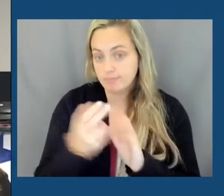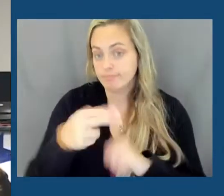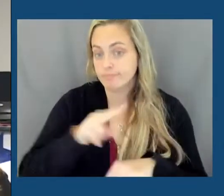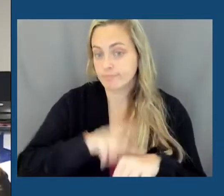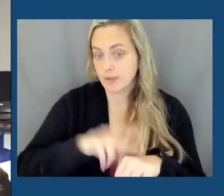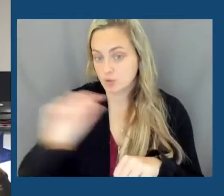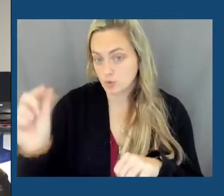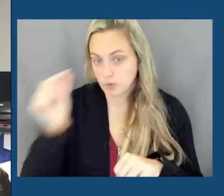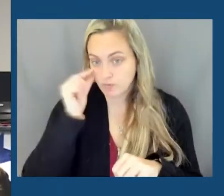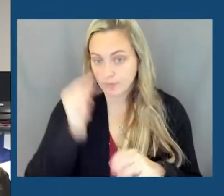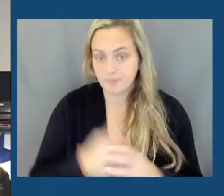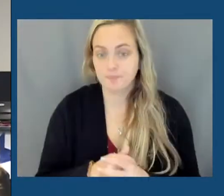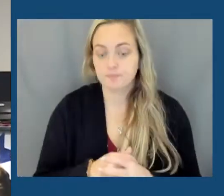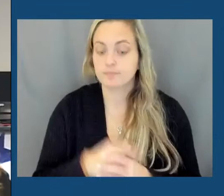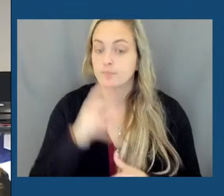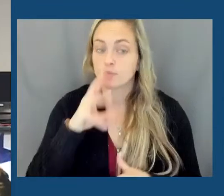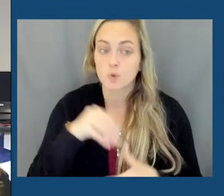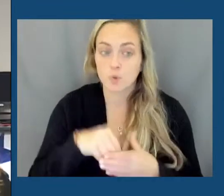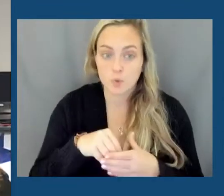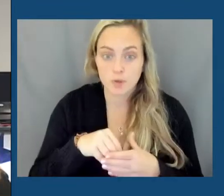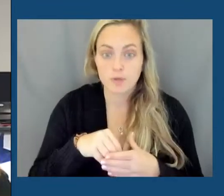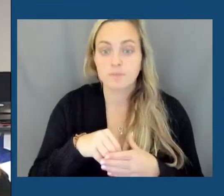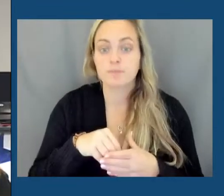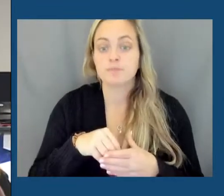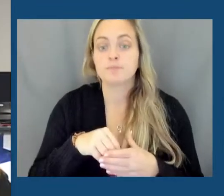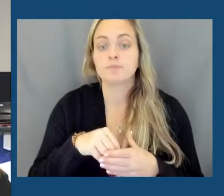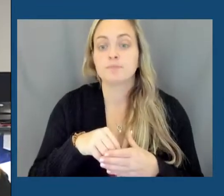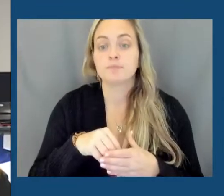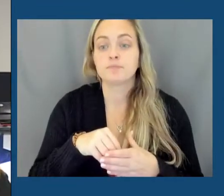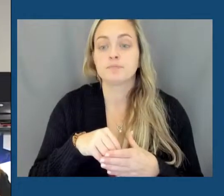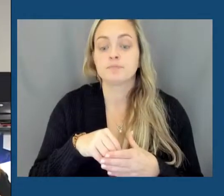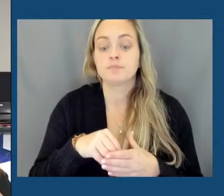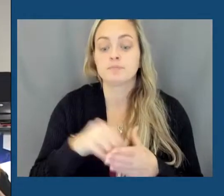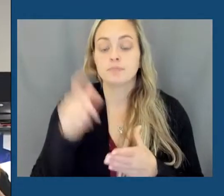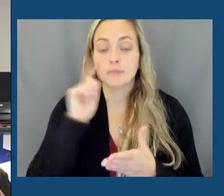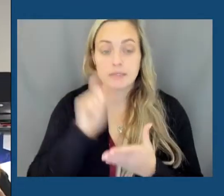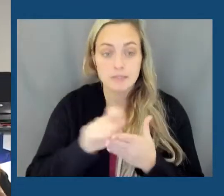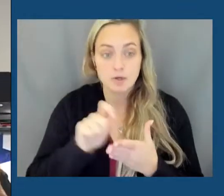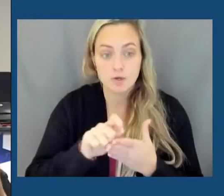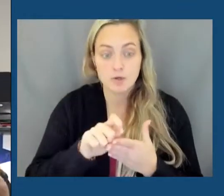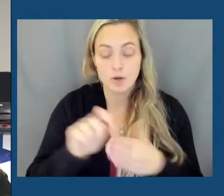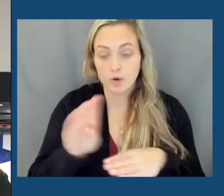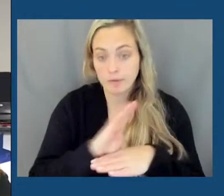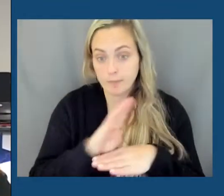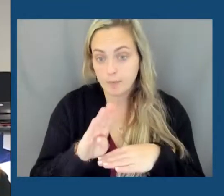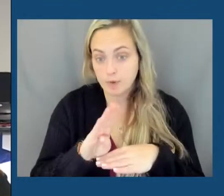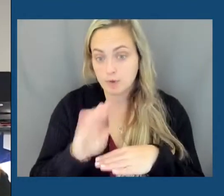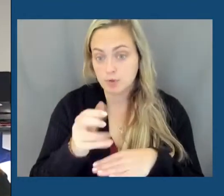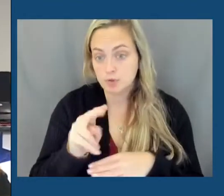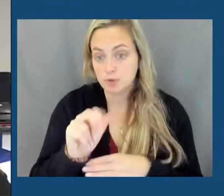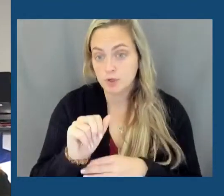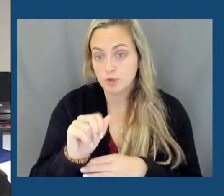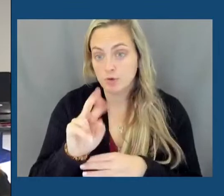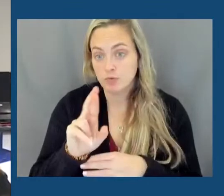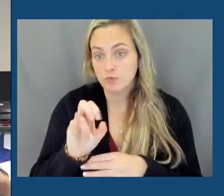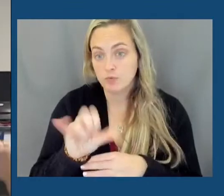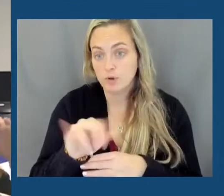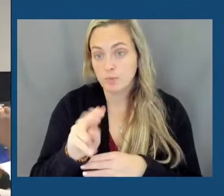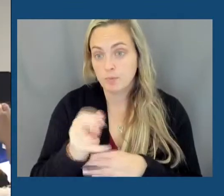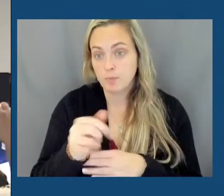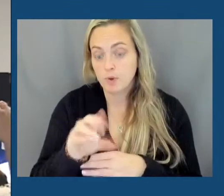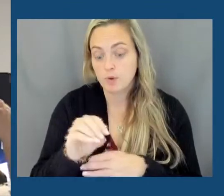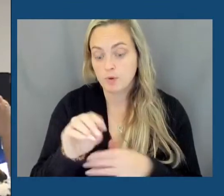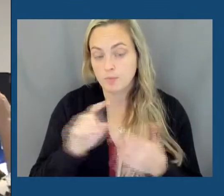government, including but not limited to the Secretary of Commerce, Gina Raimondo, and